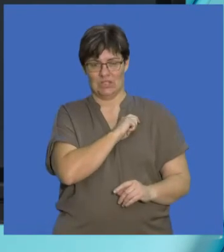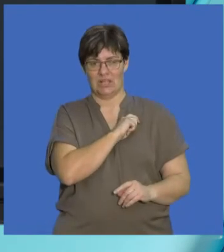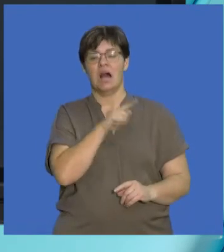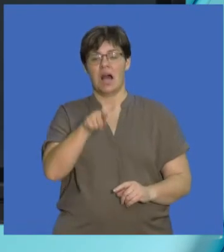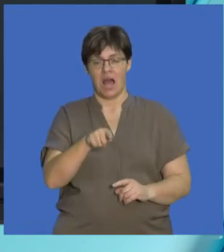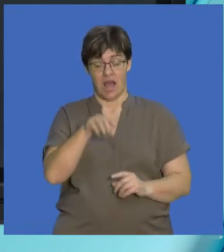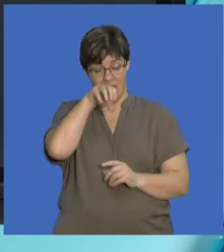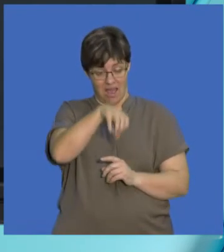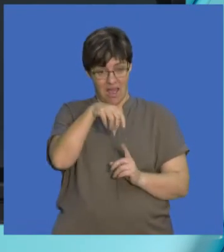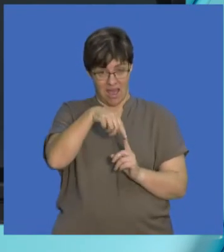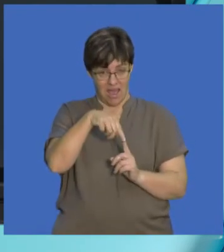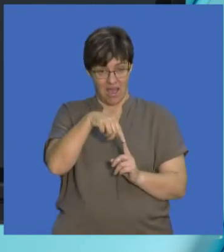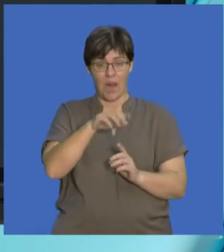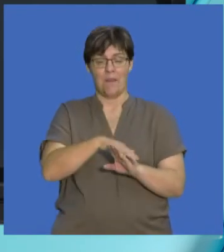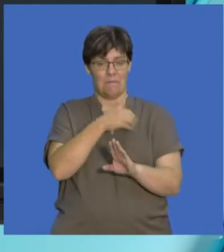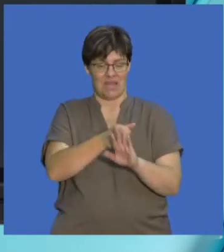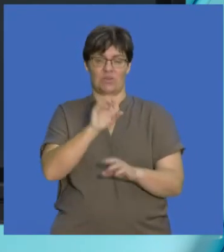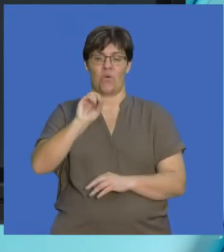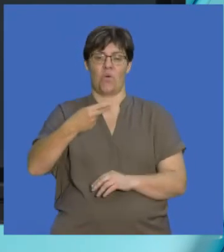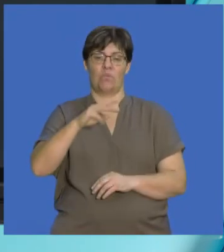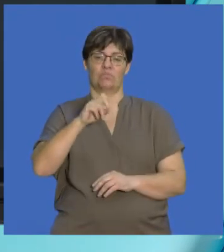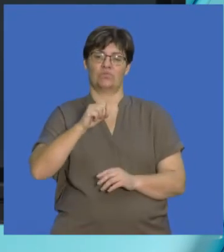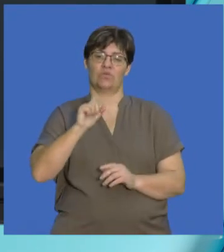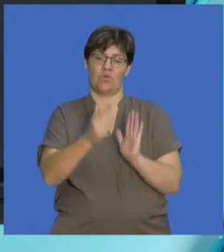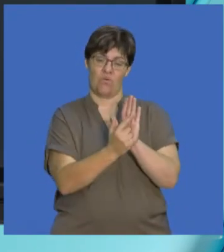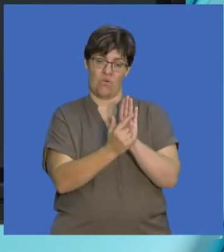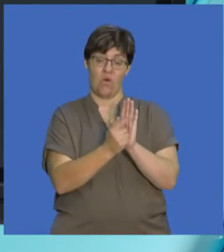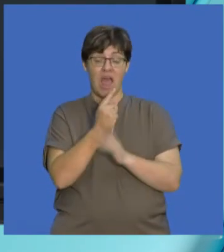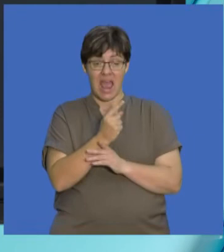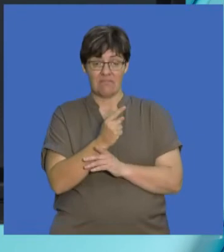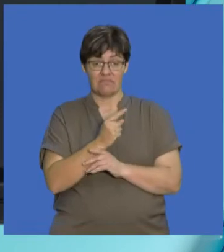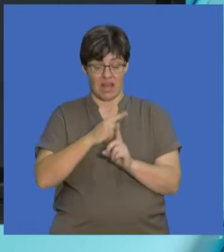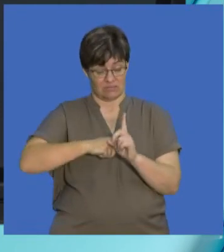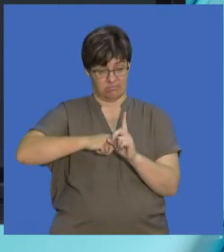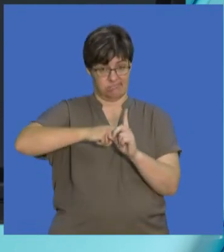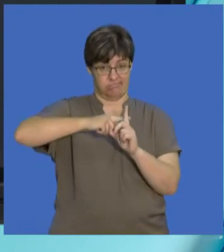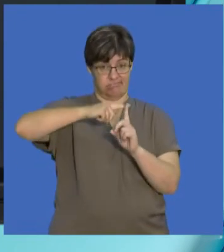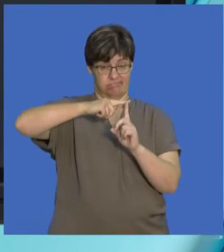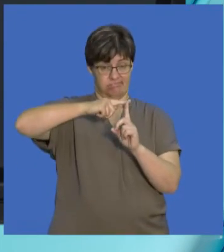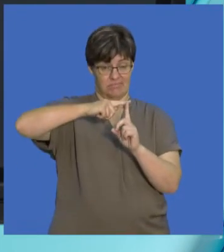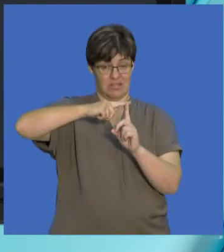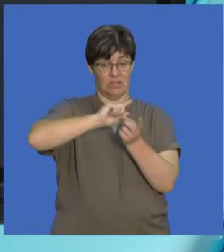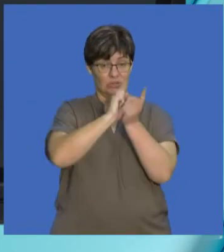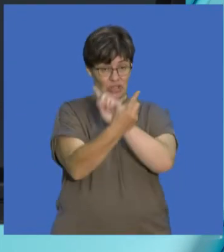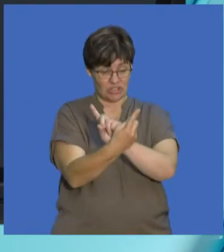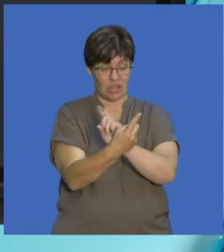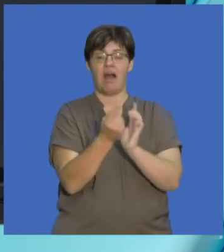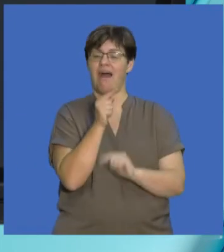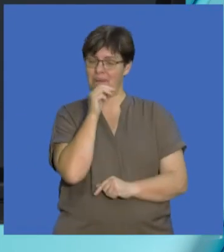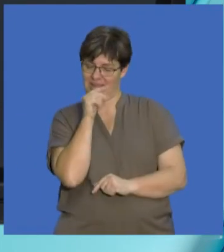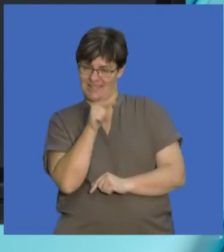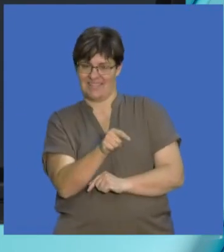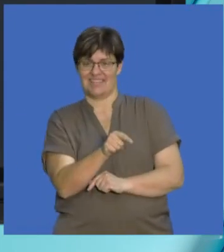component obeys Ohm's law. If the temperature changes, then it means that conductor is what we would describe as